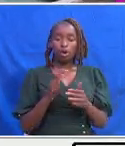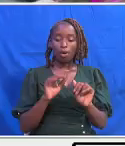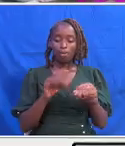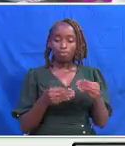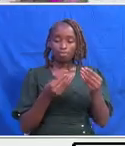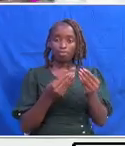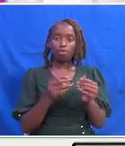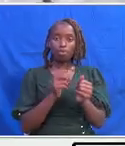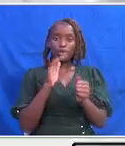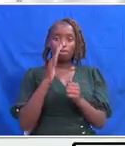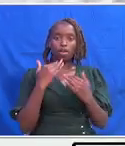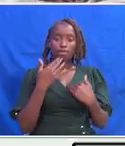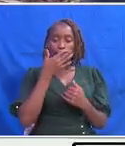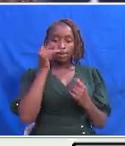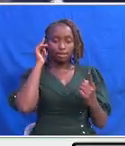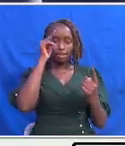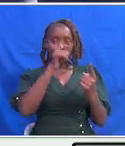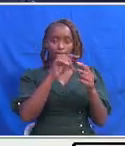globally.